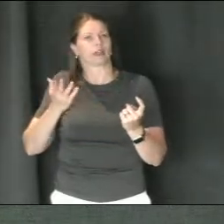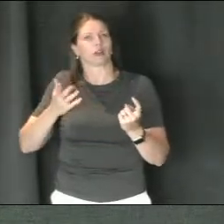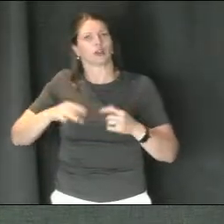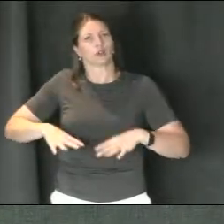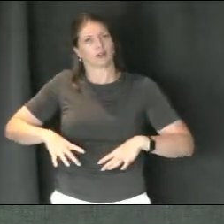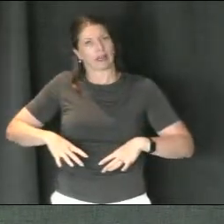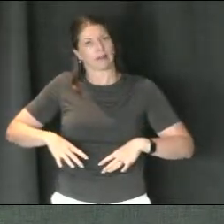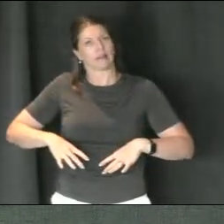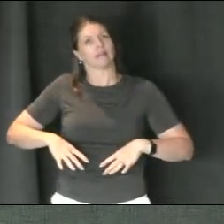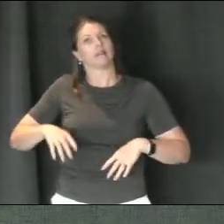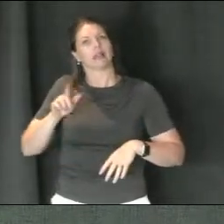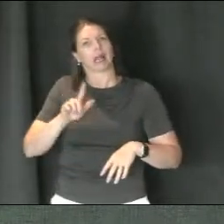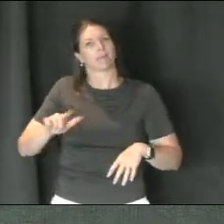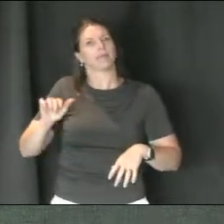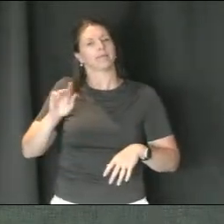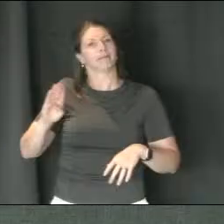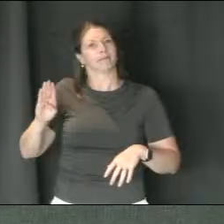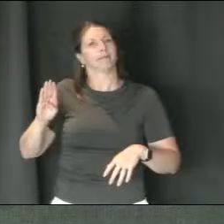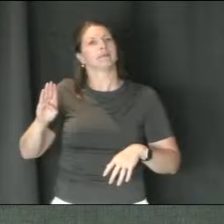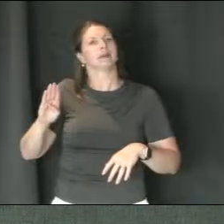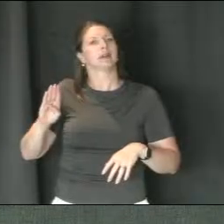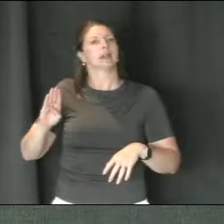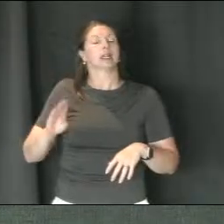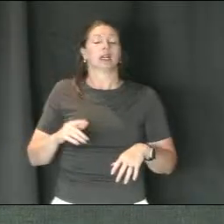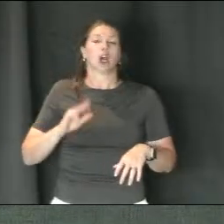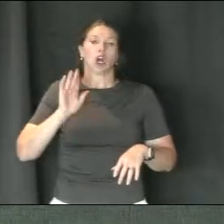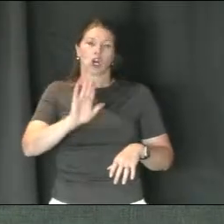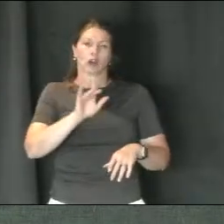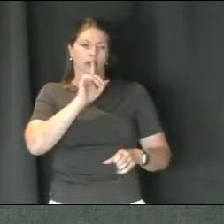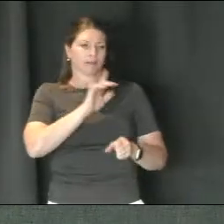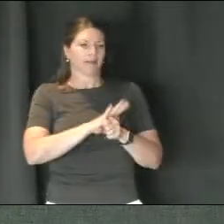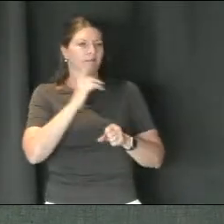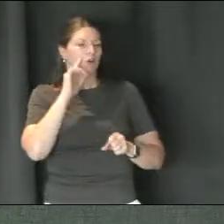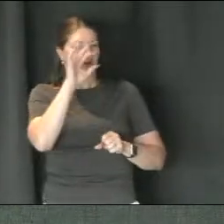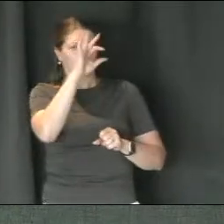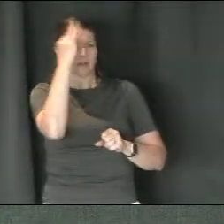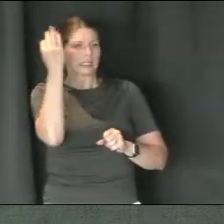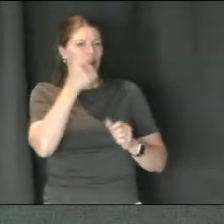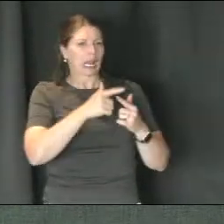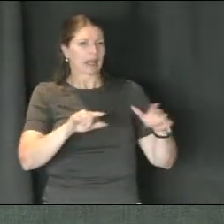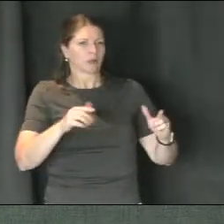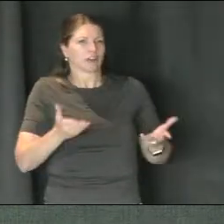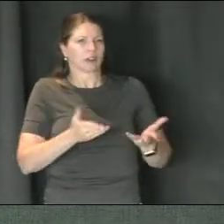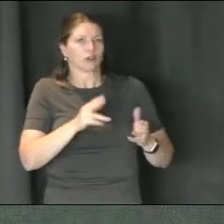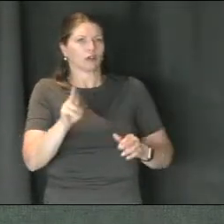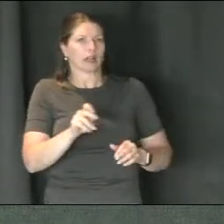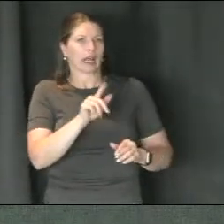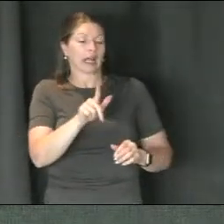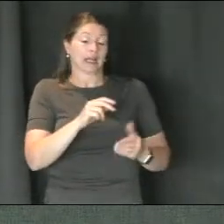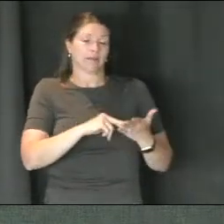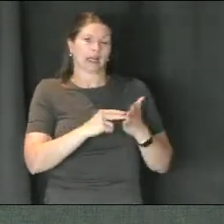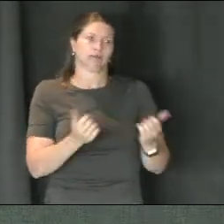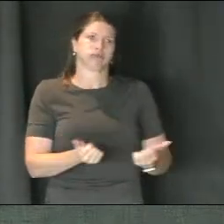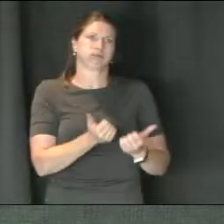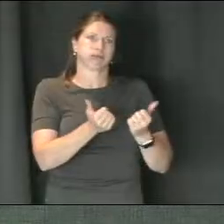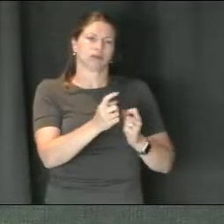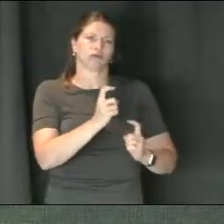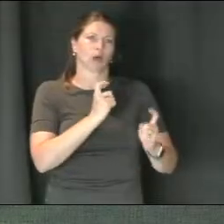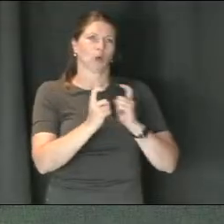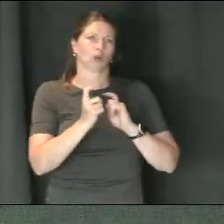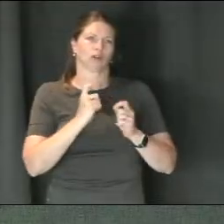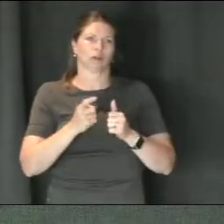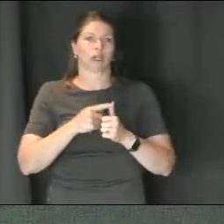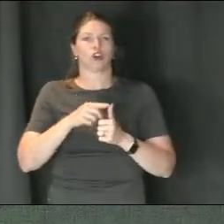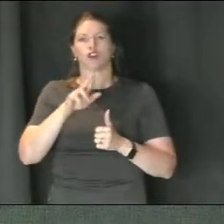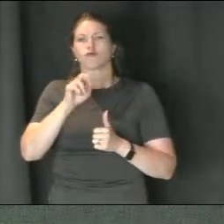commitment to the Francophone community in our province is vast, earning her a number of awards throughout her lifetime, including the Roger Champagne